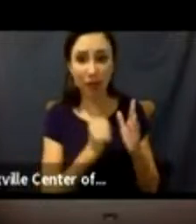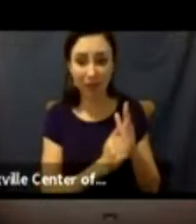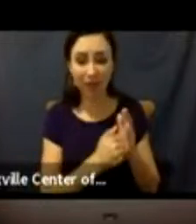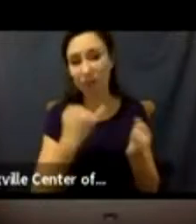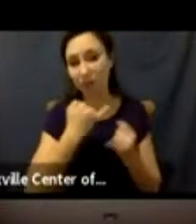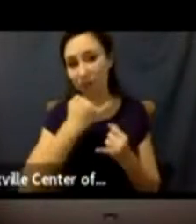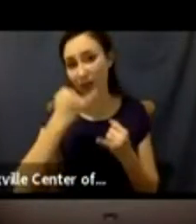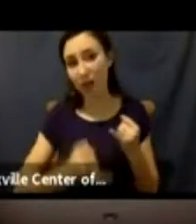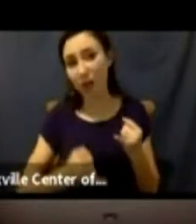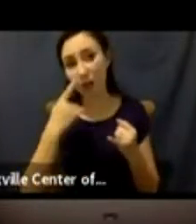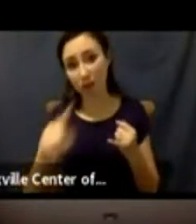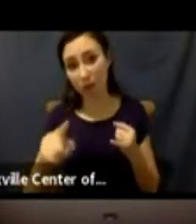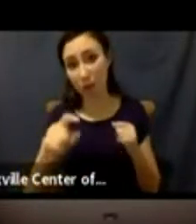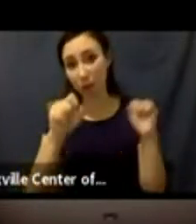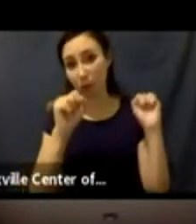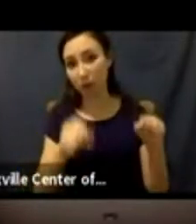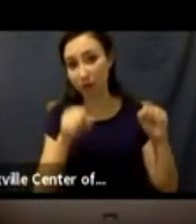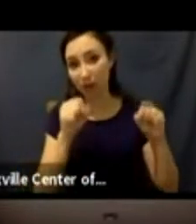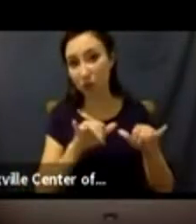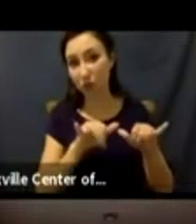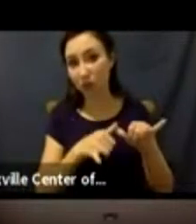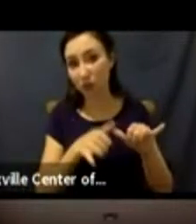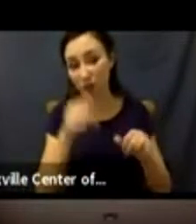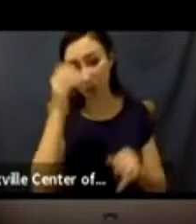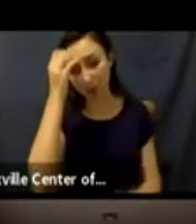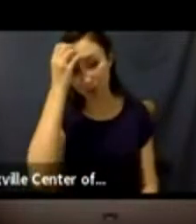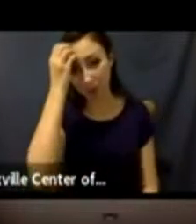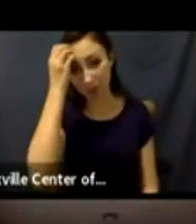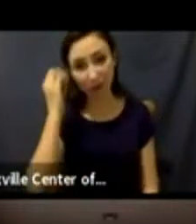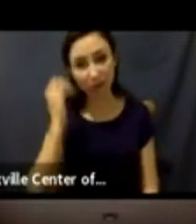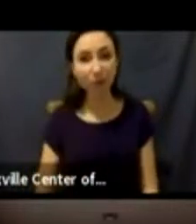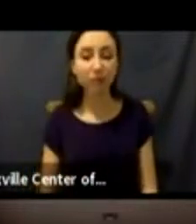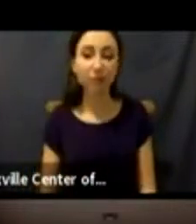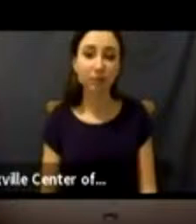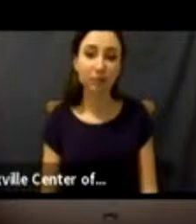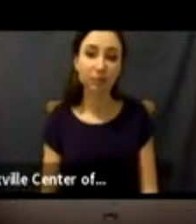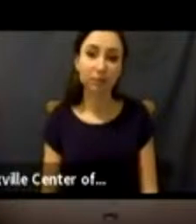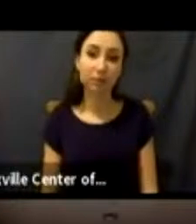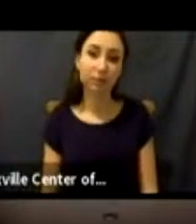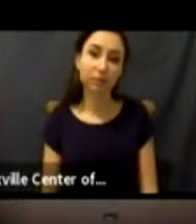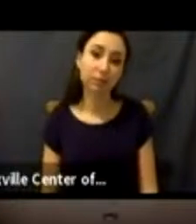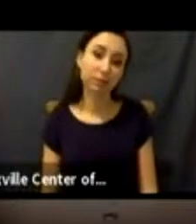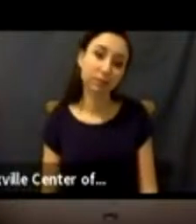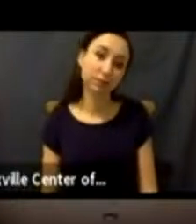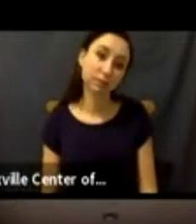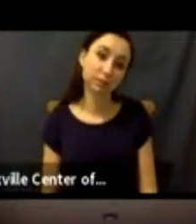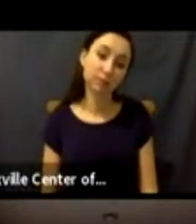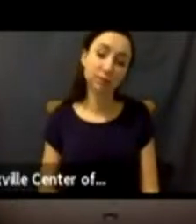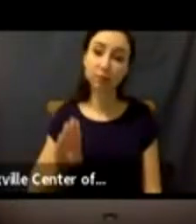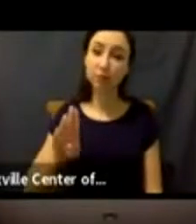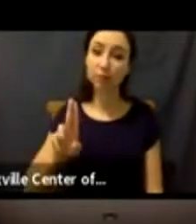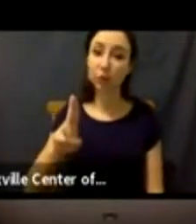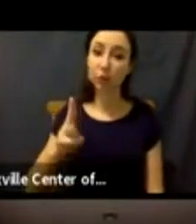finalization of potential metrics? So if